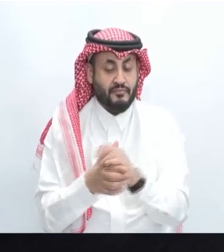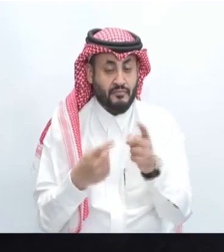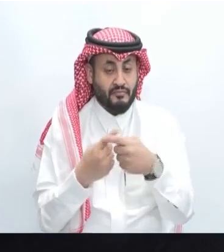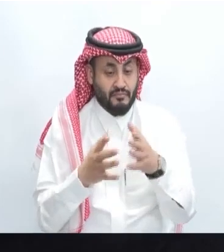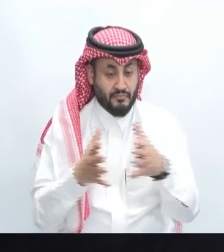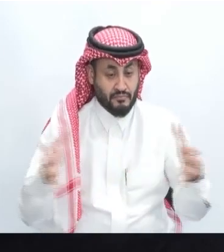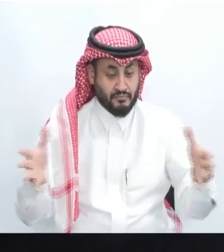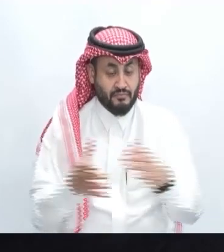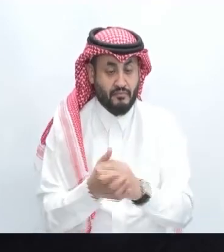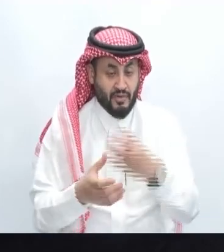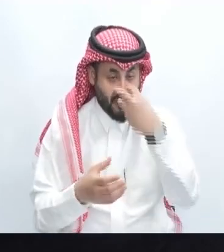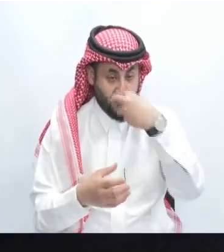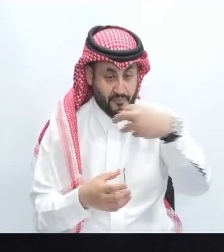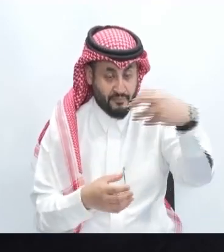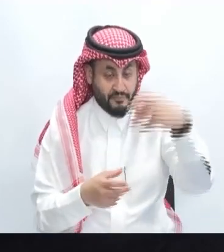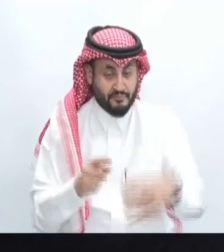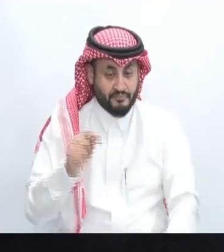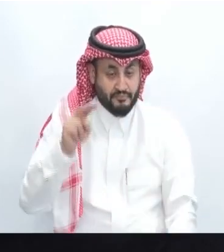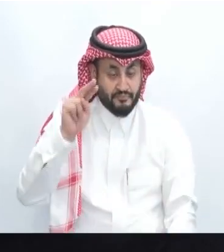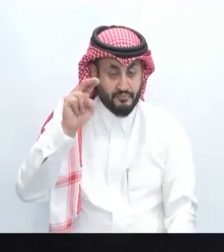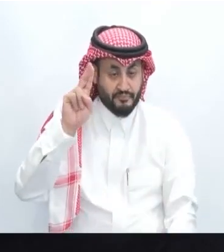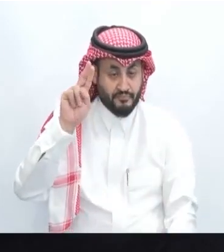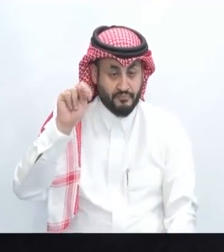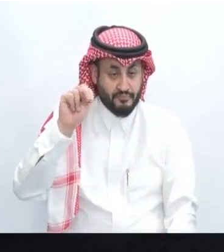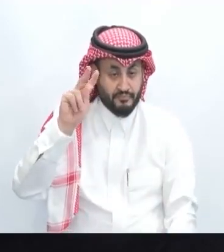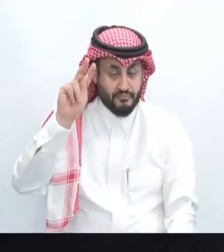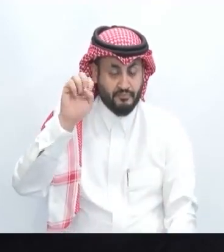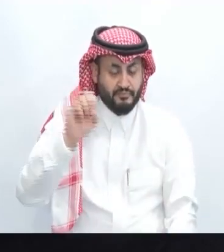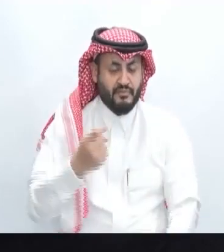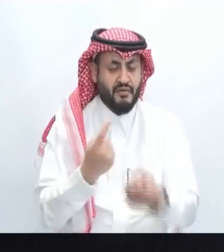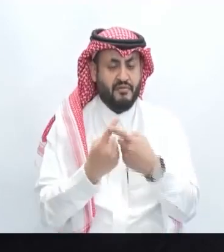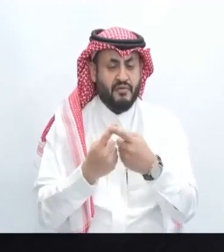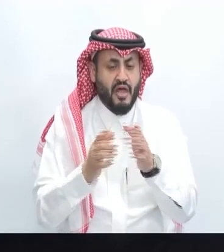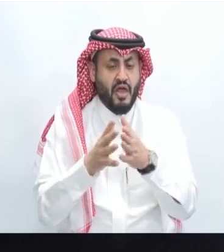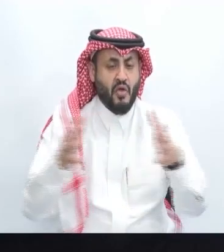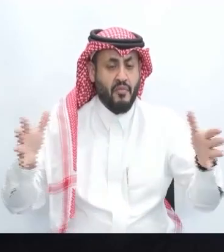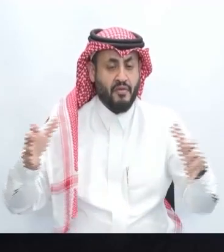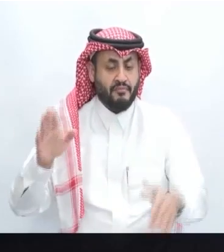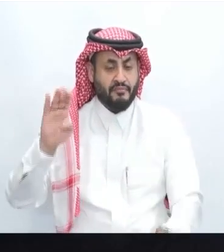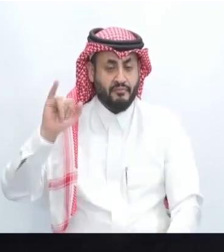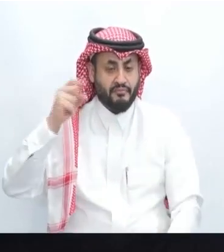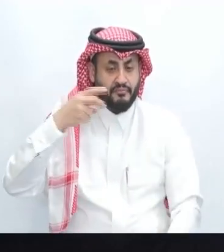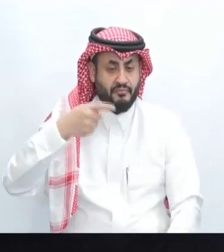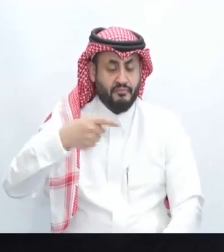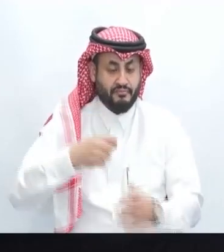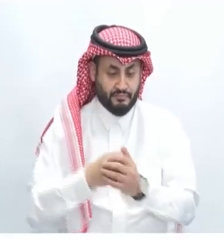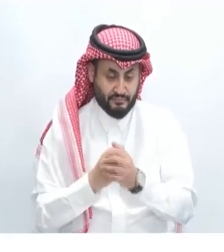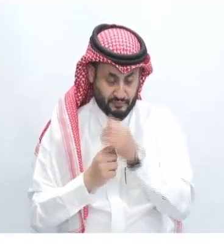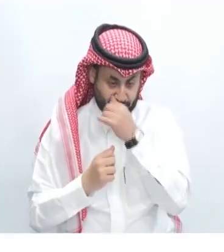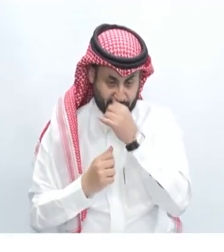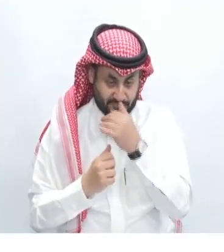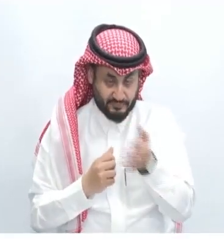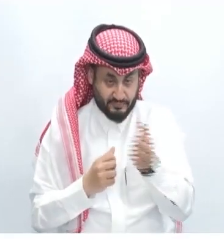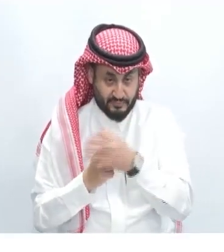big and they have trunks. Two things. They are big and they have trunks. Also,